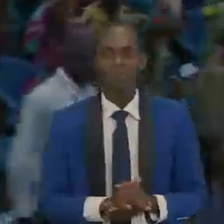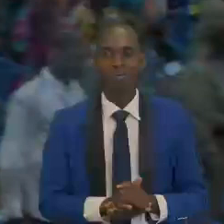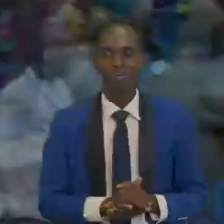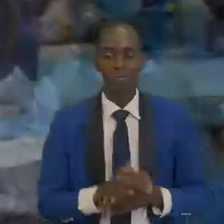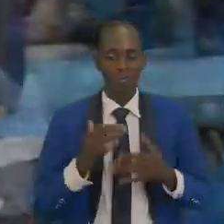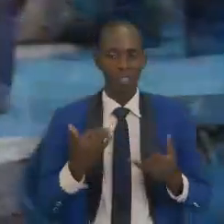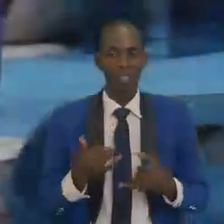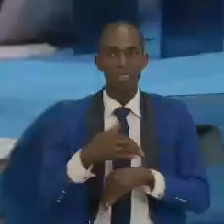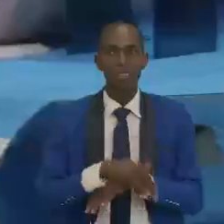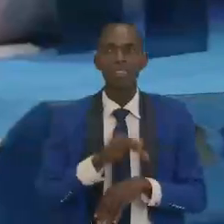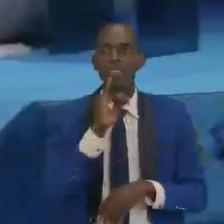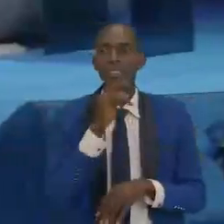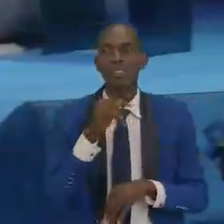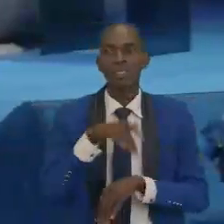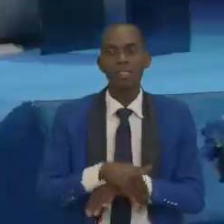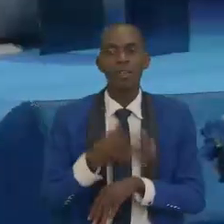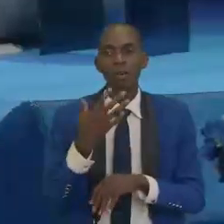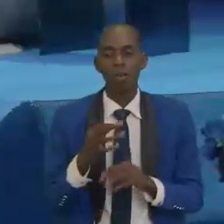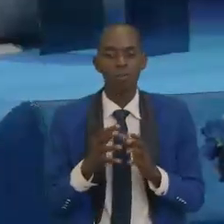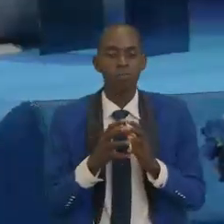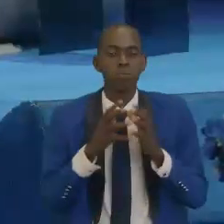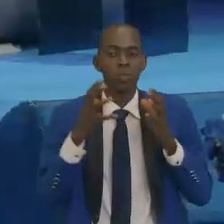Tonight is a night of abundance,